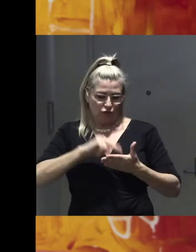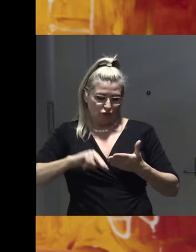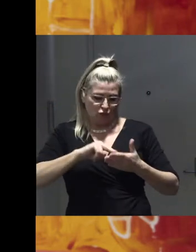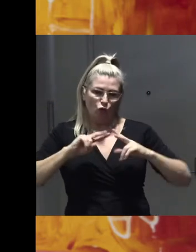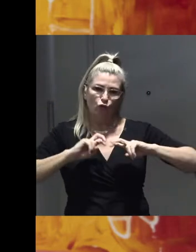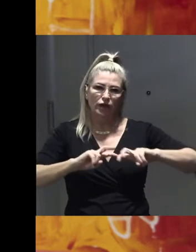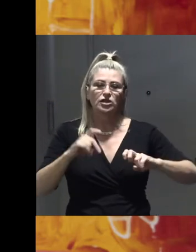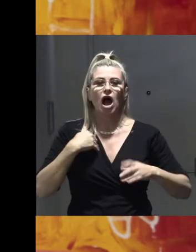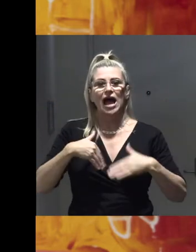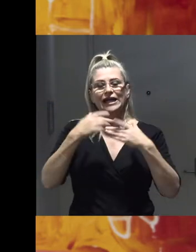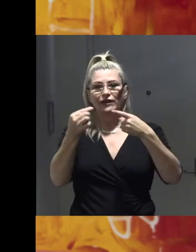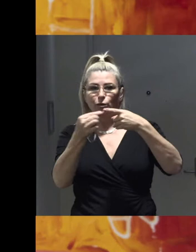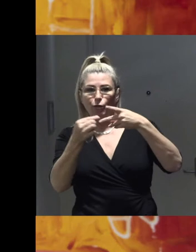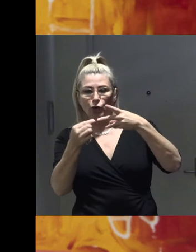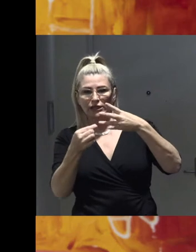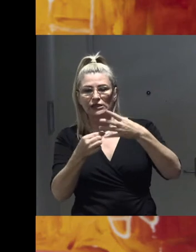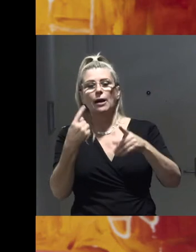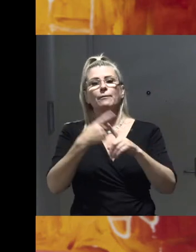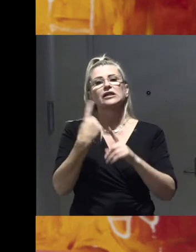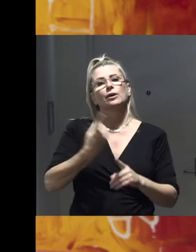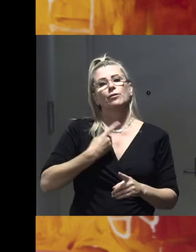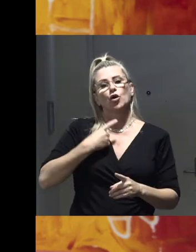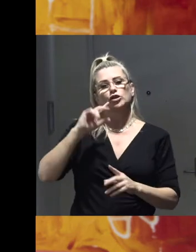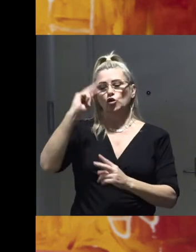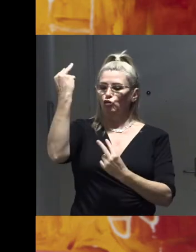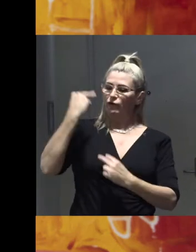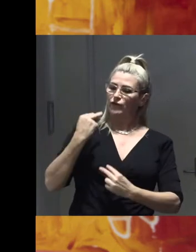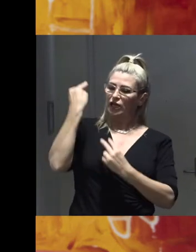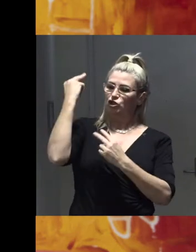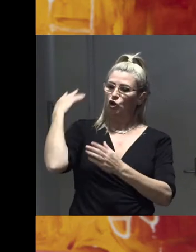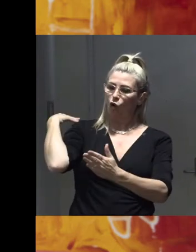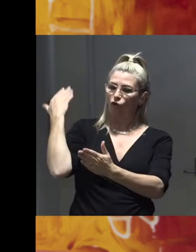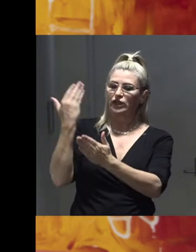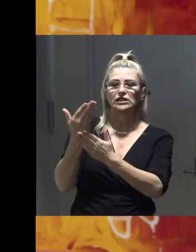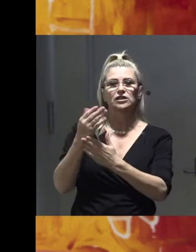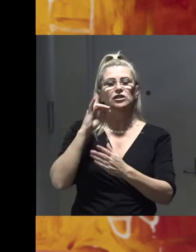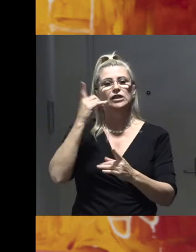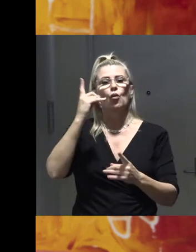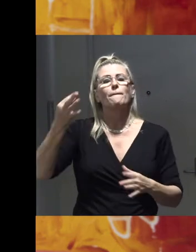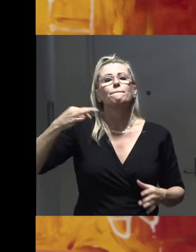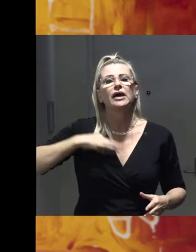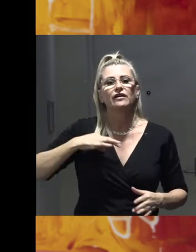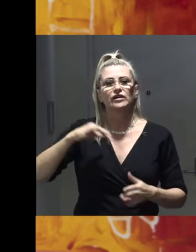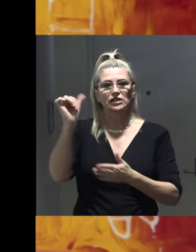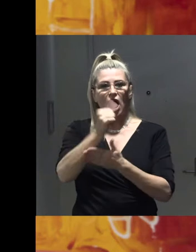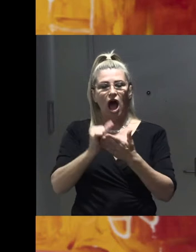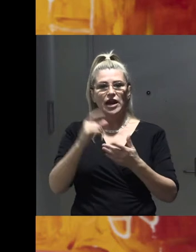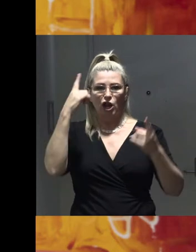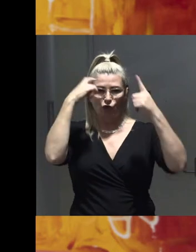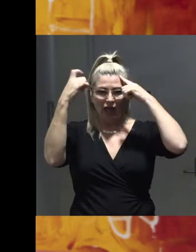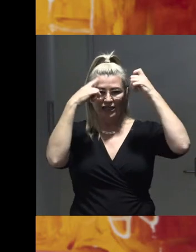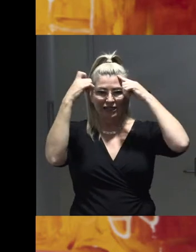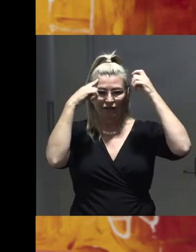key highlights and personal reflections on the beneficial impact of the arts and creativity and the role